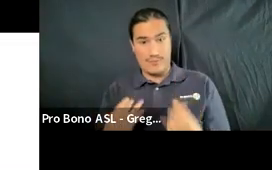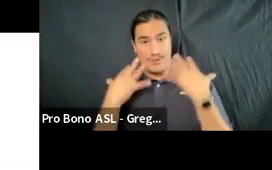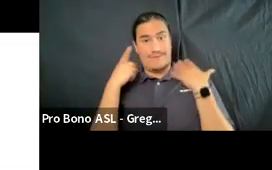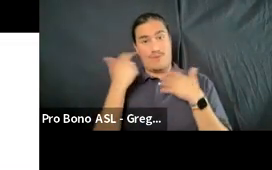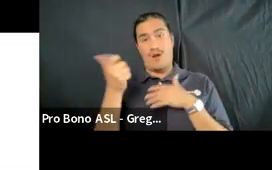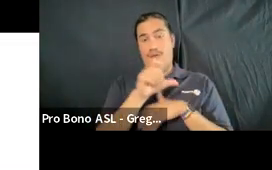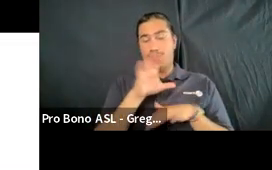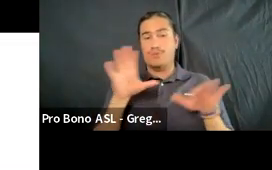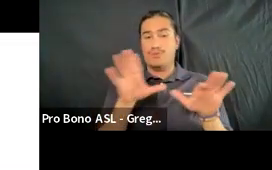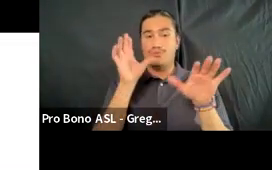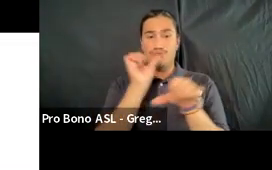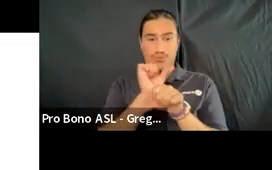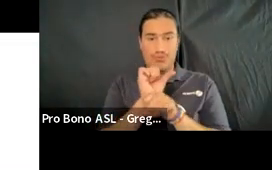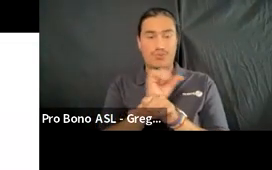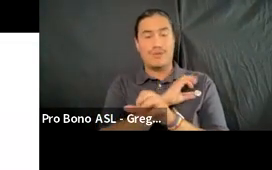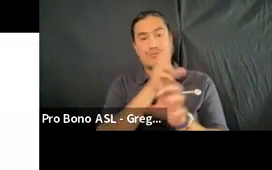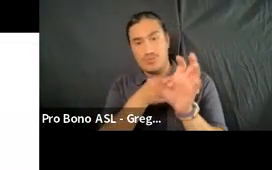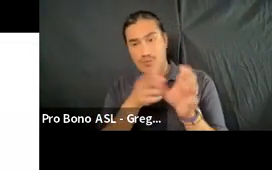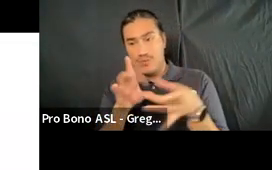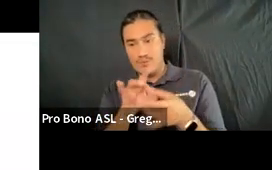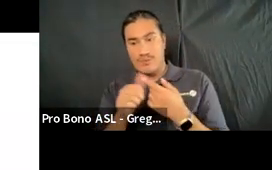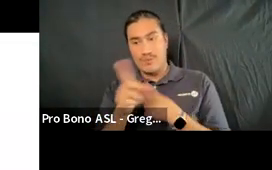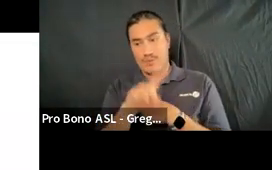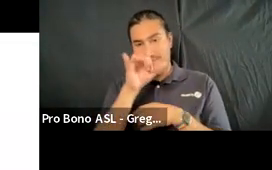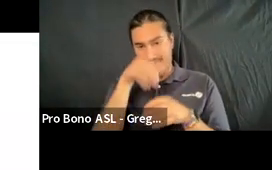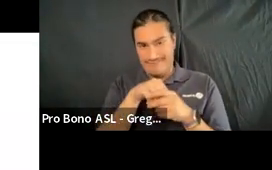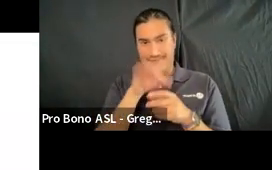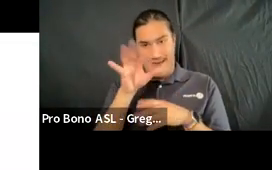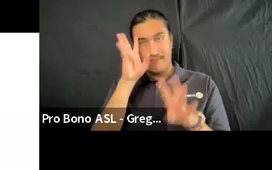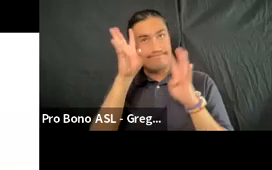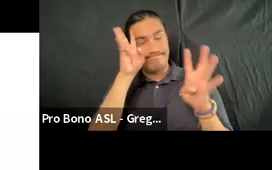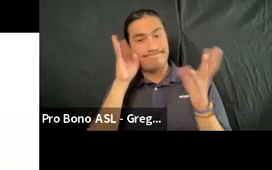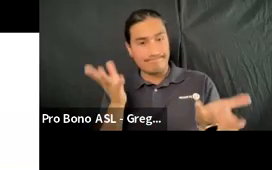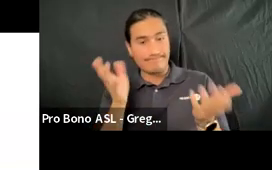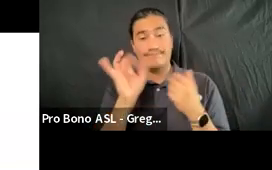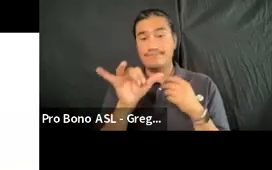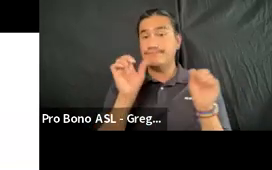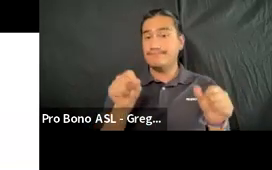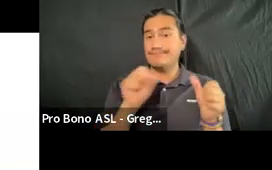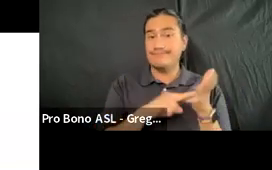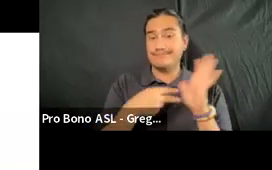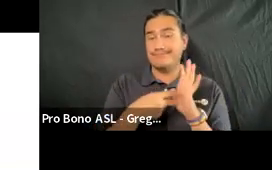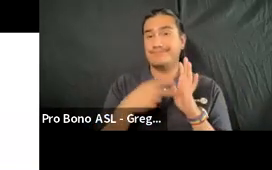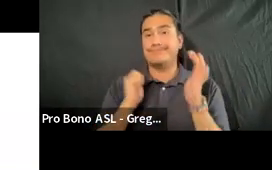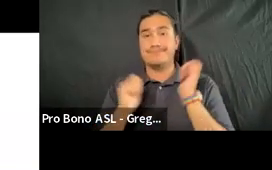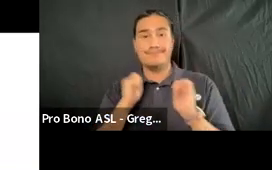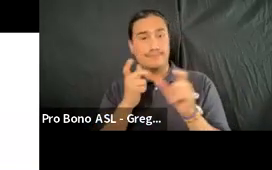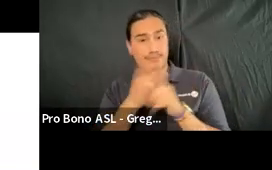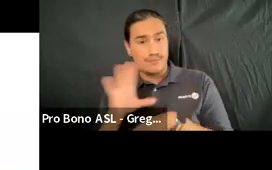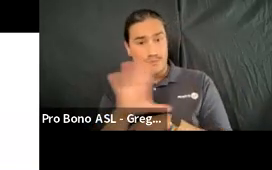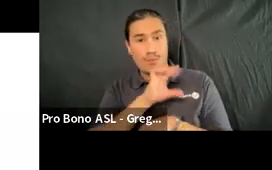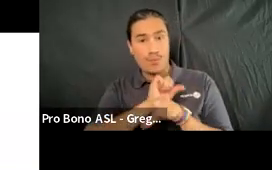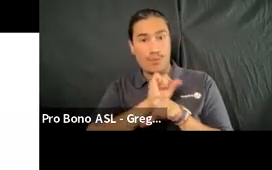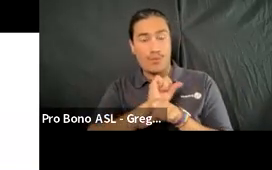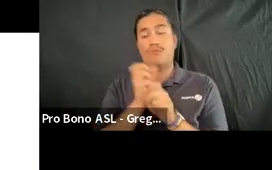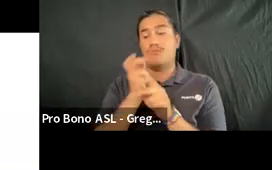to join in of the creation of that work? That can mean a theater producing your work, that can mean